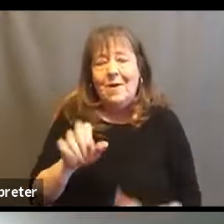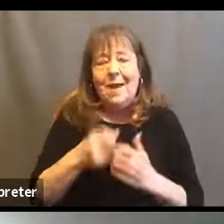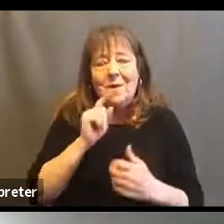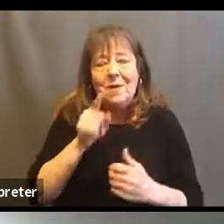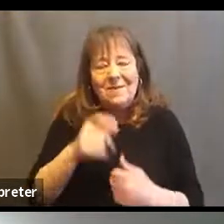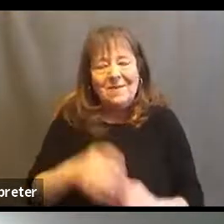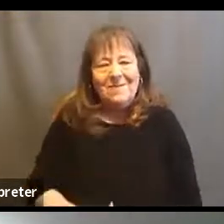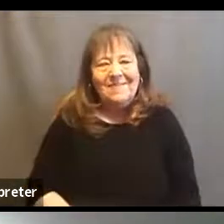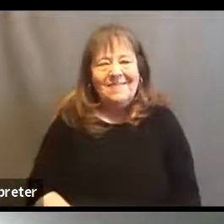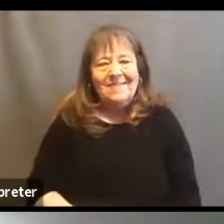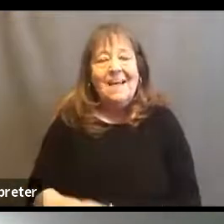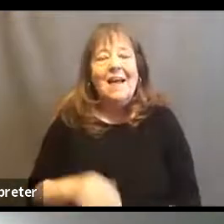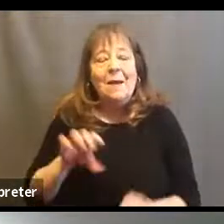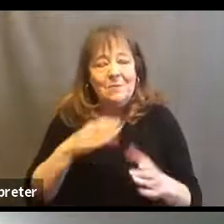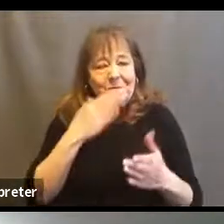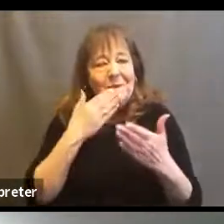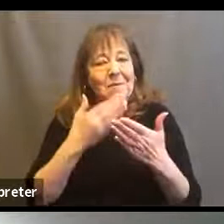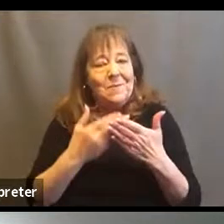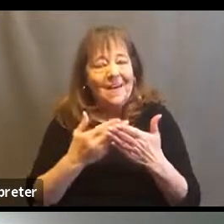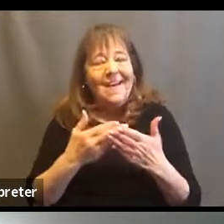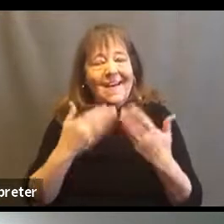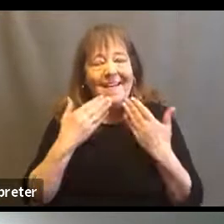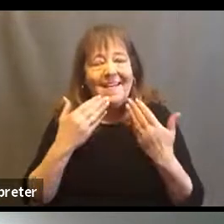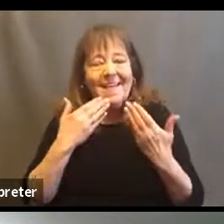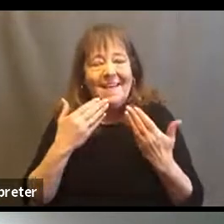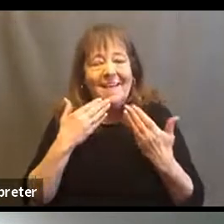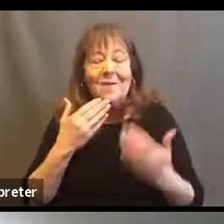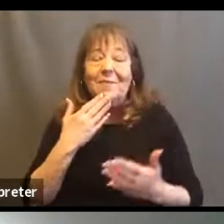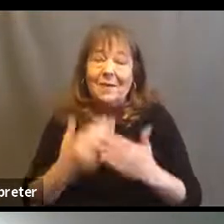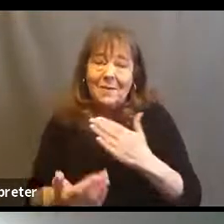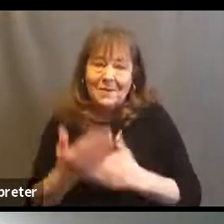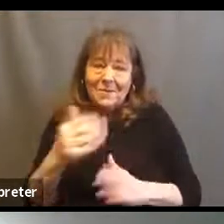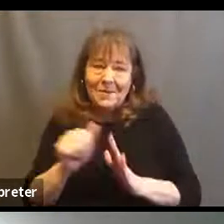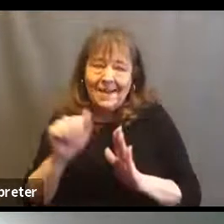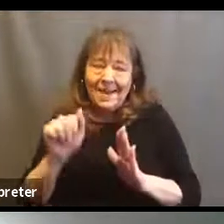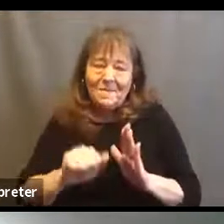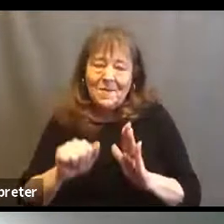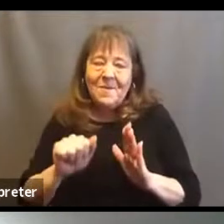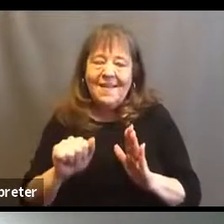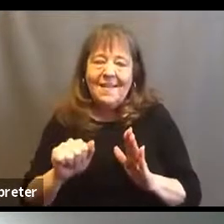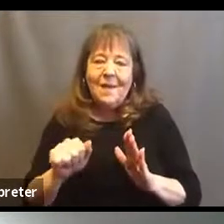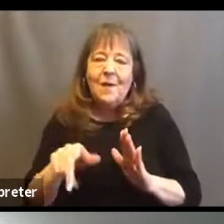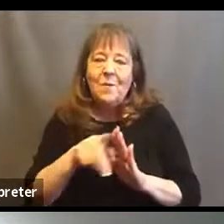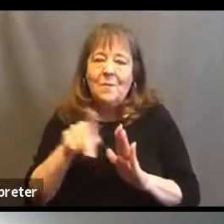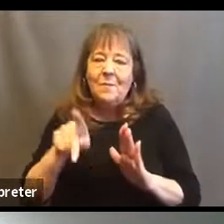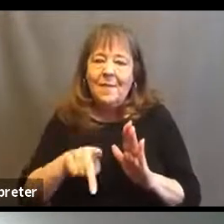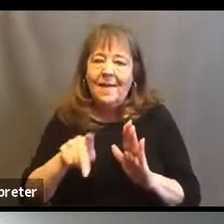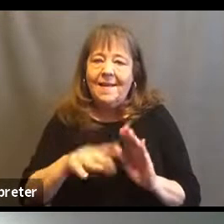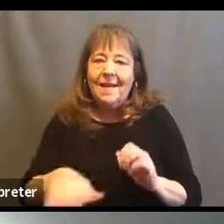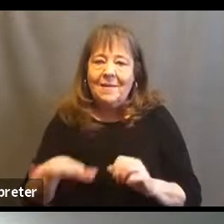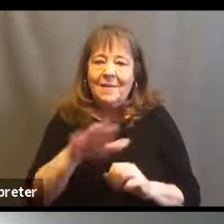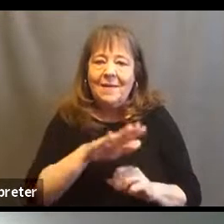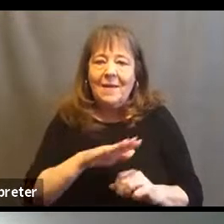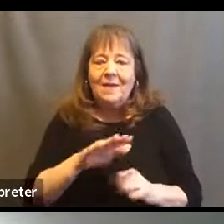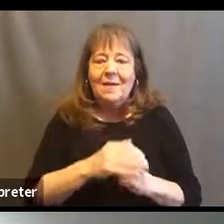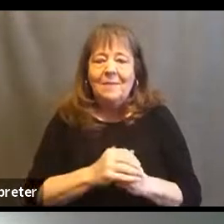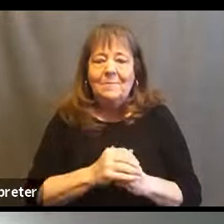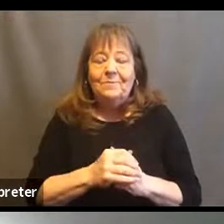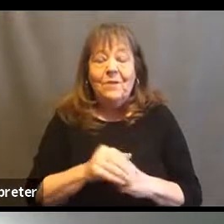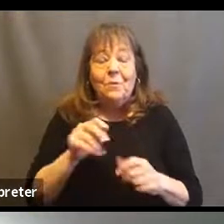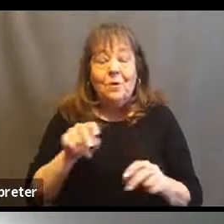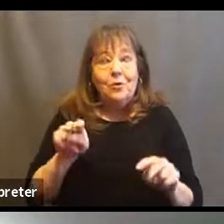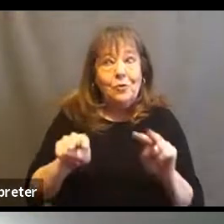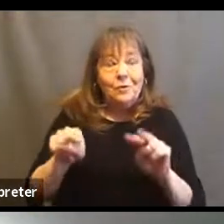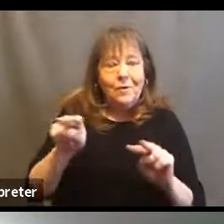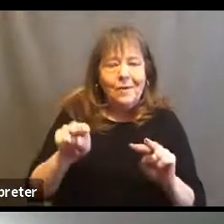morning? I'm doing well, Dave. Thank you. And good morning, Amarillo and the Panhandle area. Probably out your window, it looks